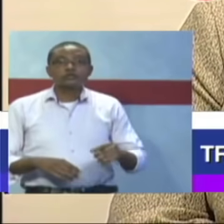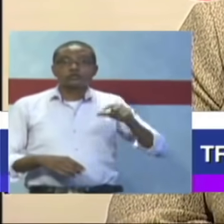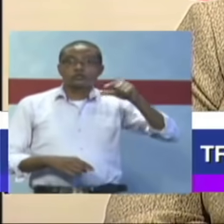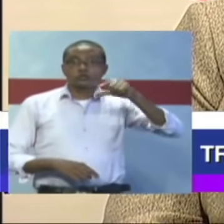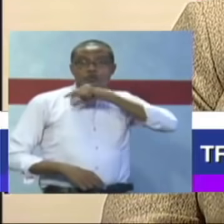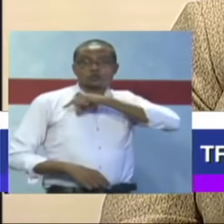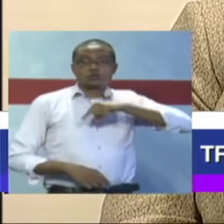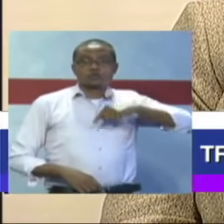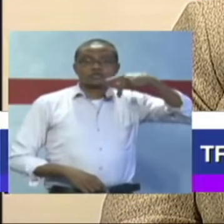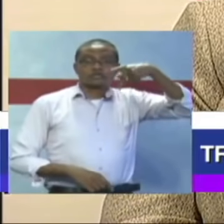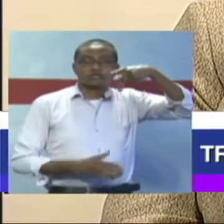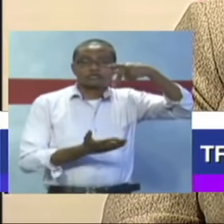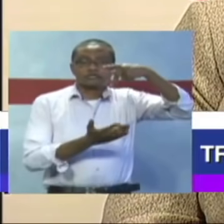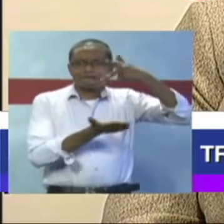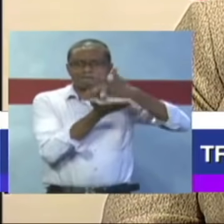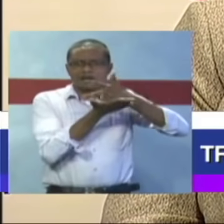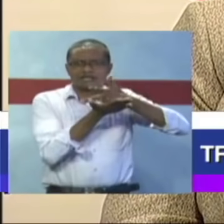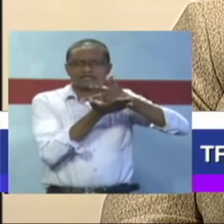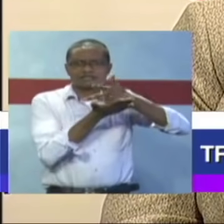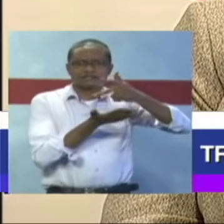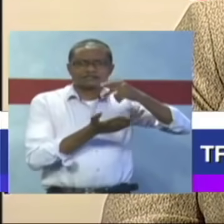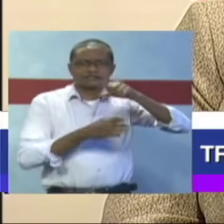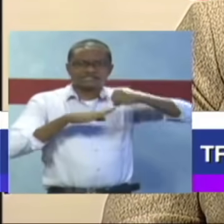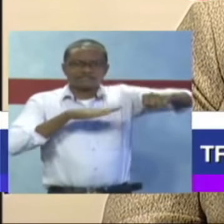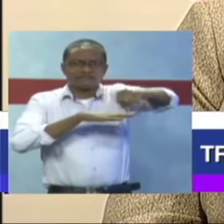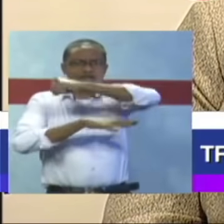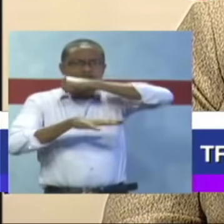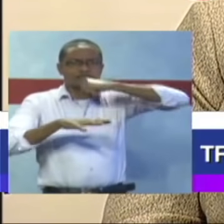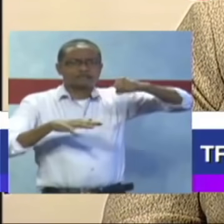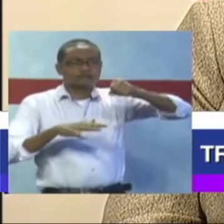Park, Savannah, which is our mass vaccination site,